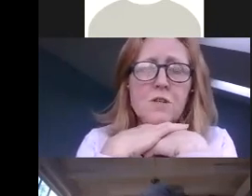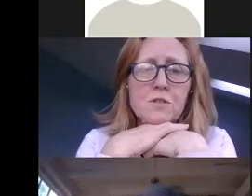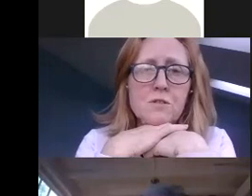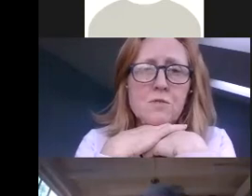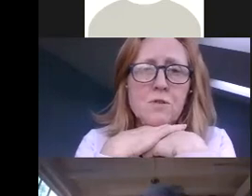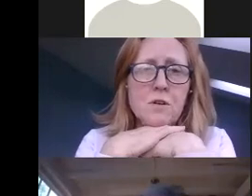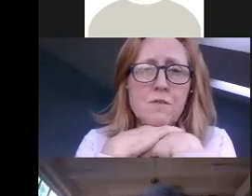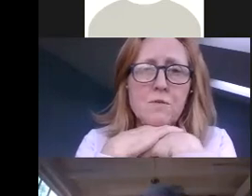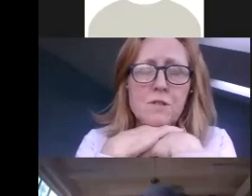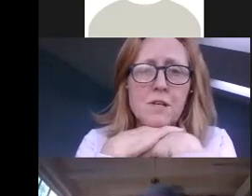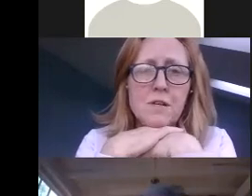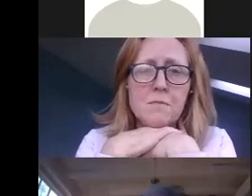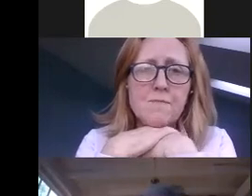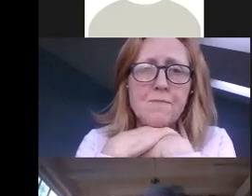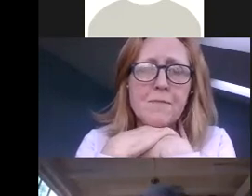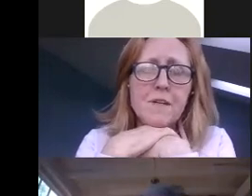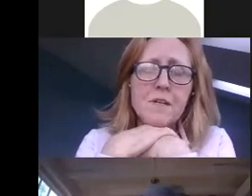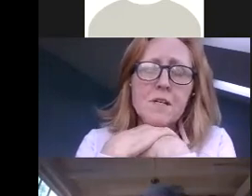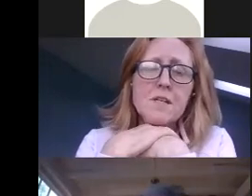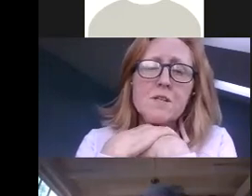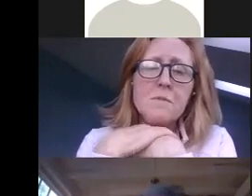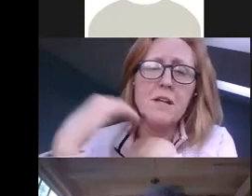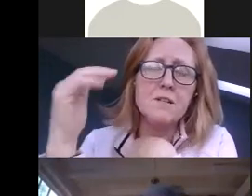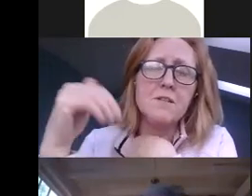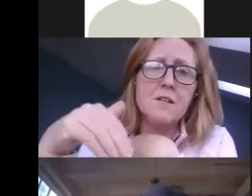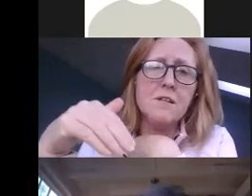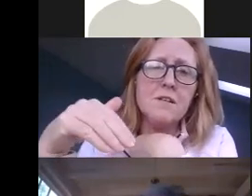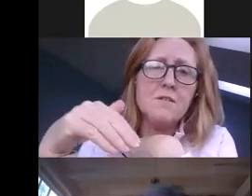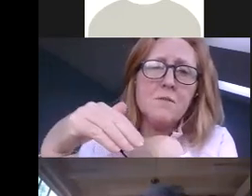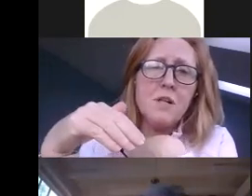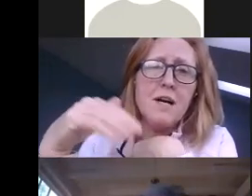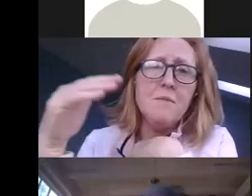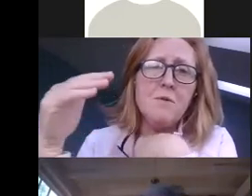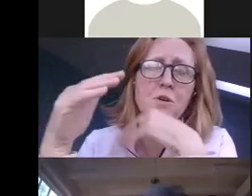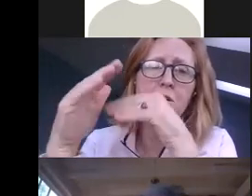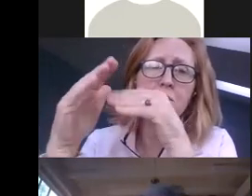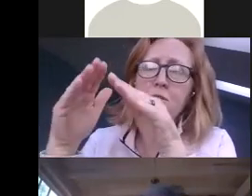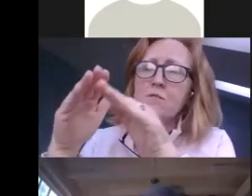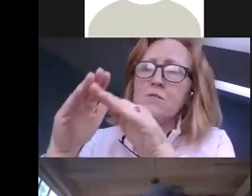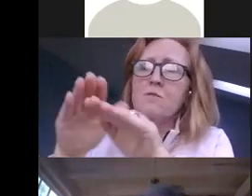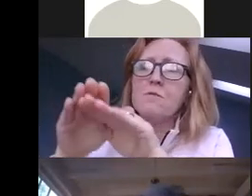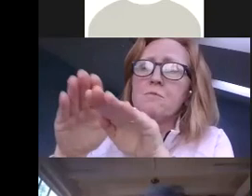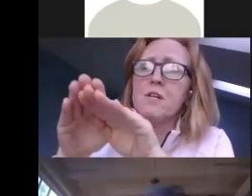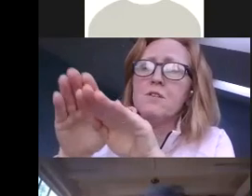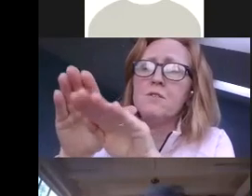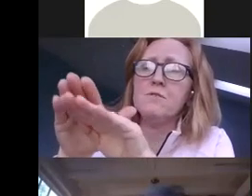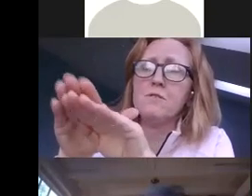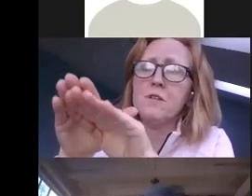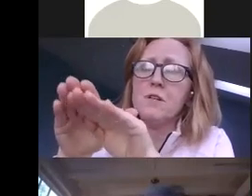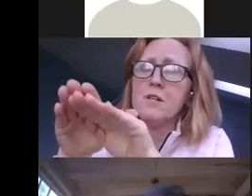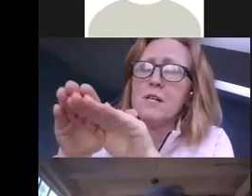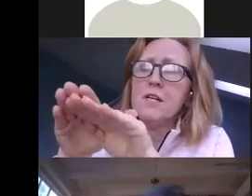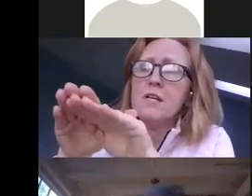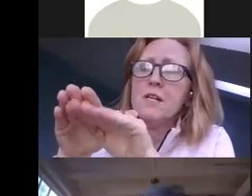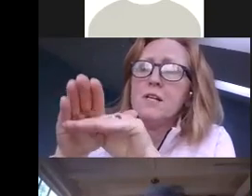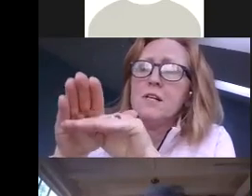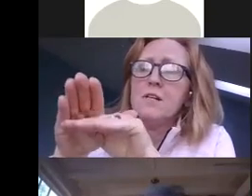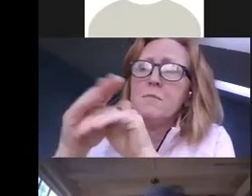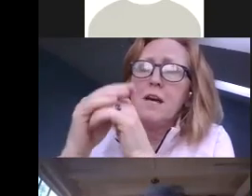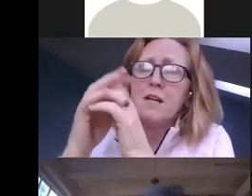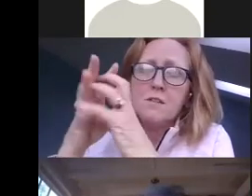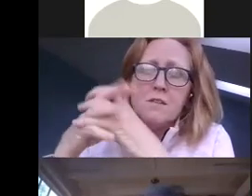policy if we had a shortage or if it was the demand exceeded the supply. But we're, as you know from reading the news,